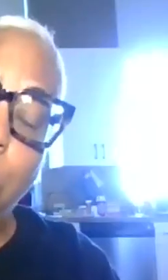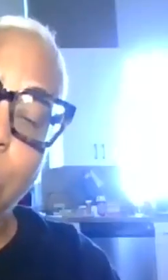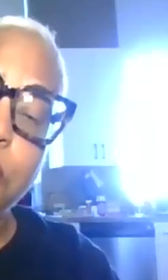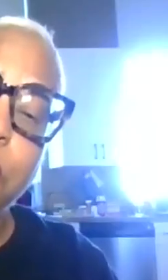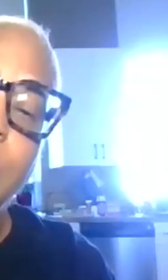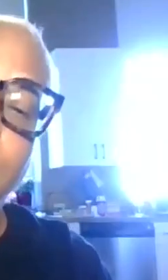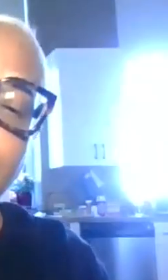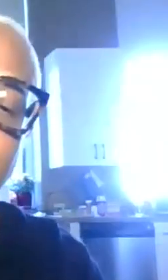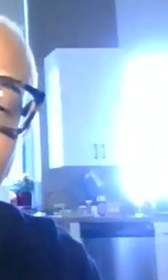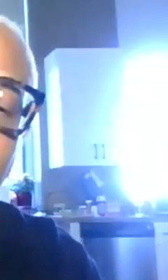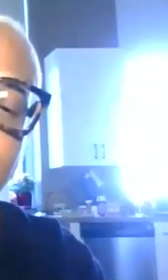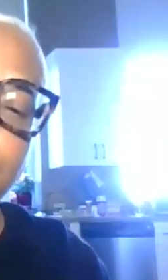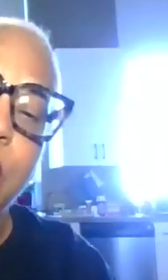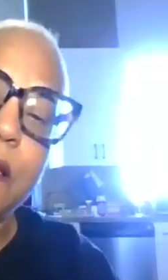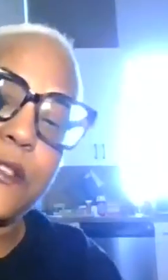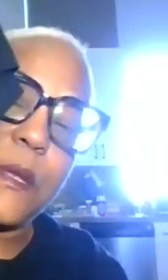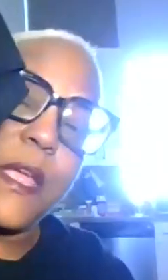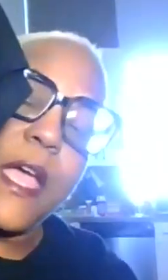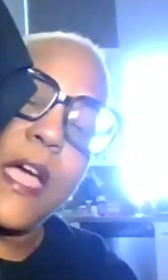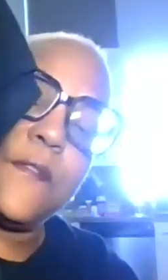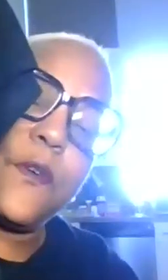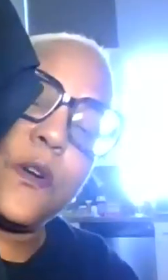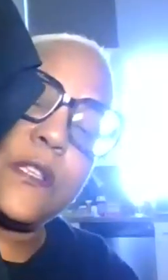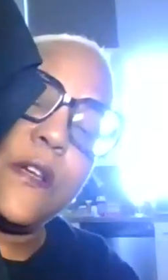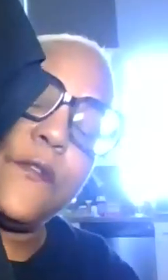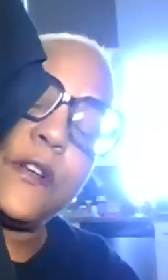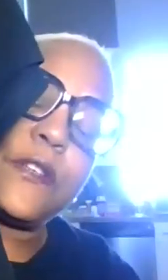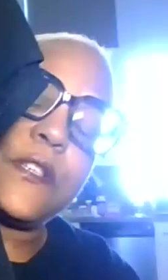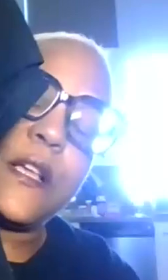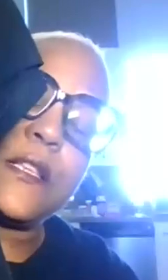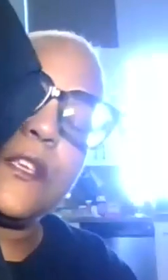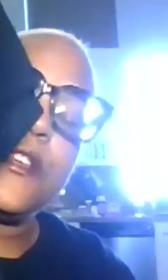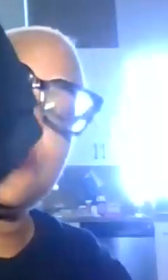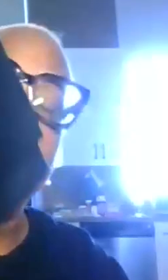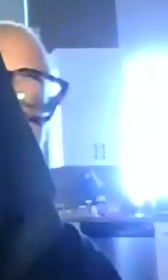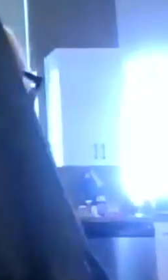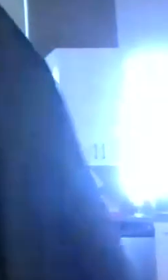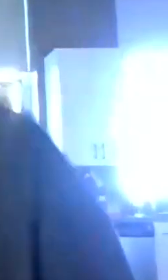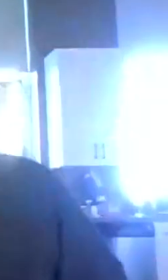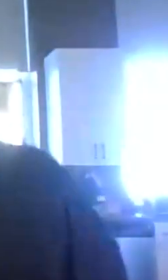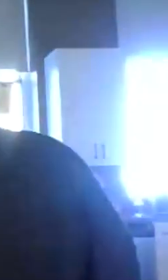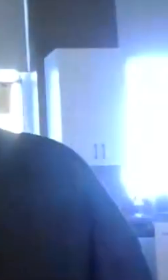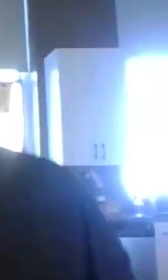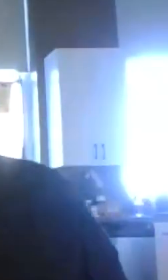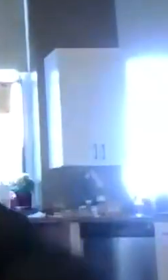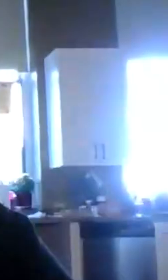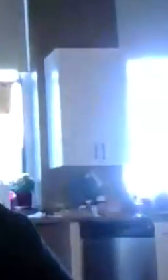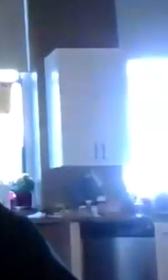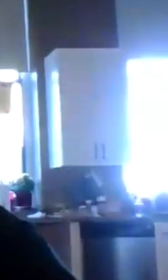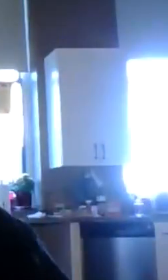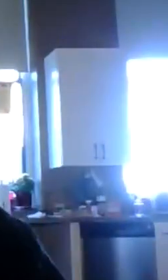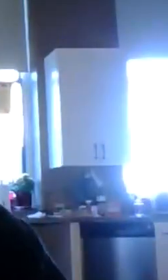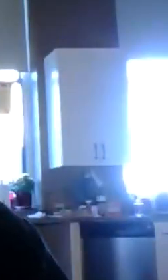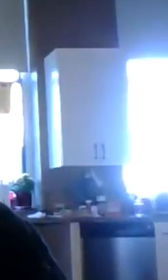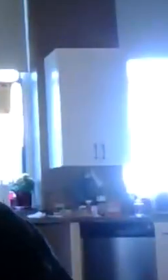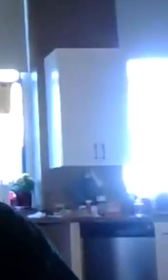Thurgood Marshall, and of course, excuse me, and of course, Frederick Douglass. So if you are interested in that, there'll be